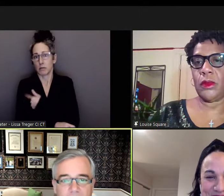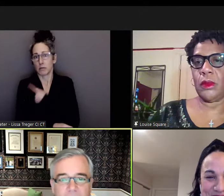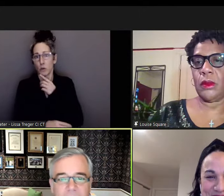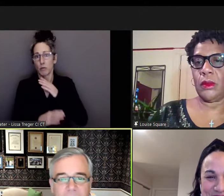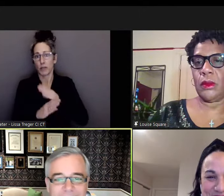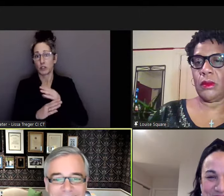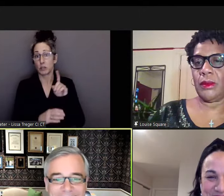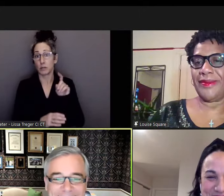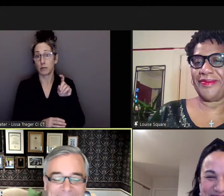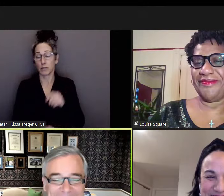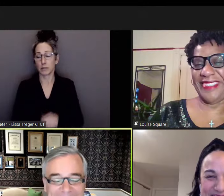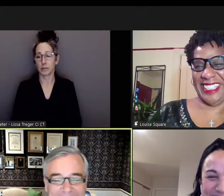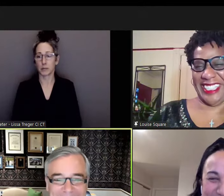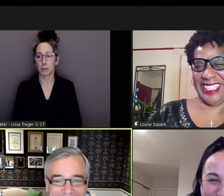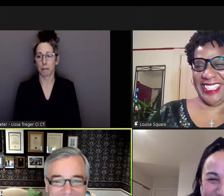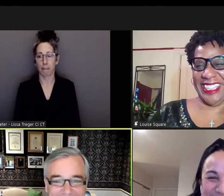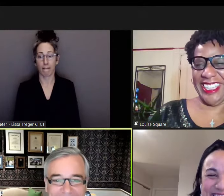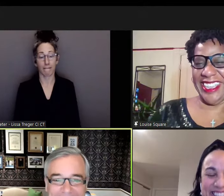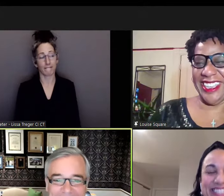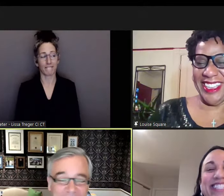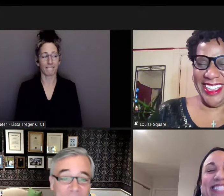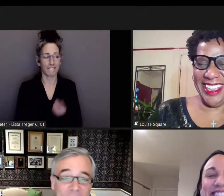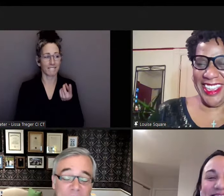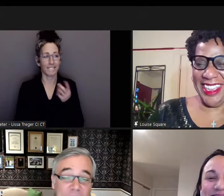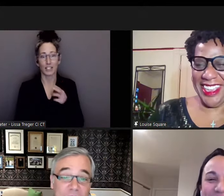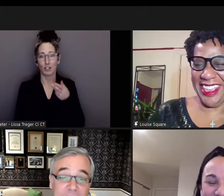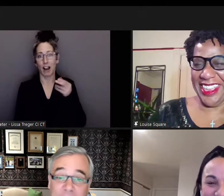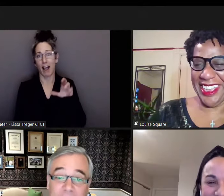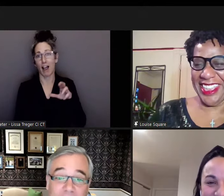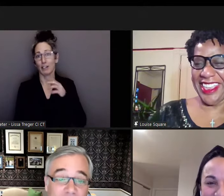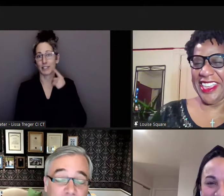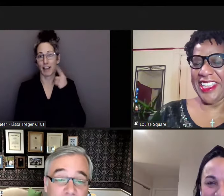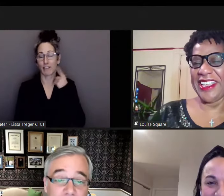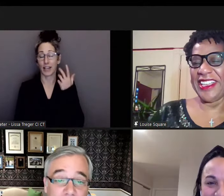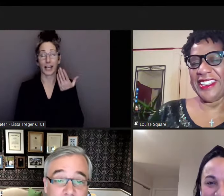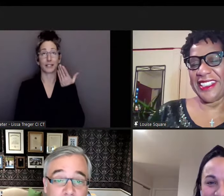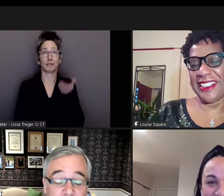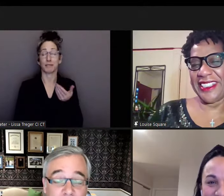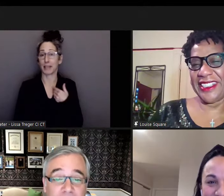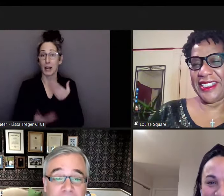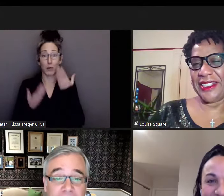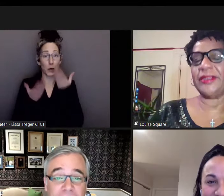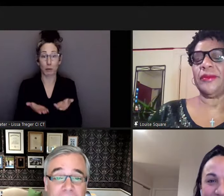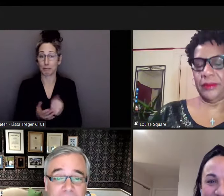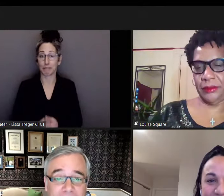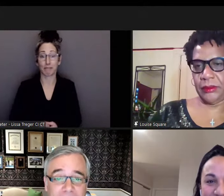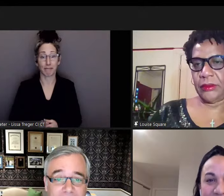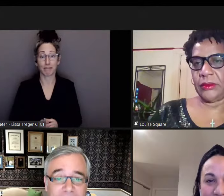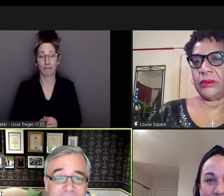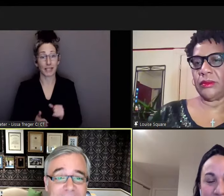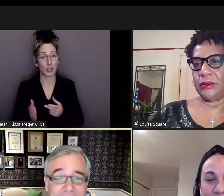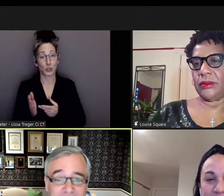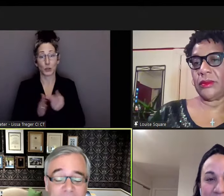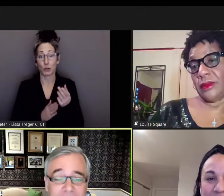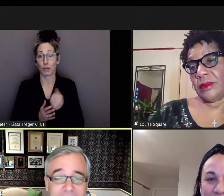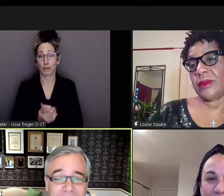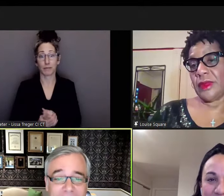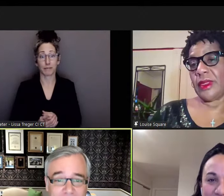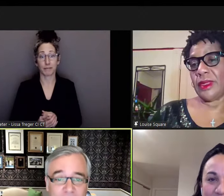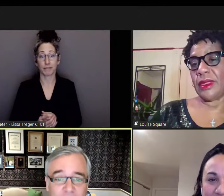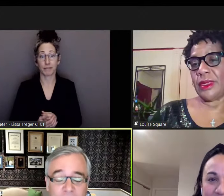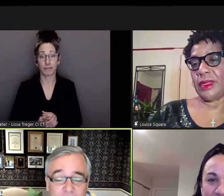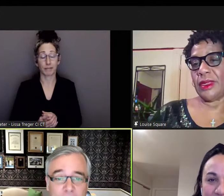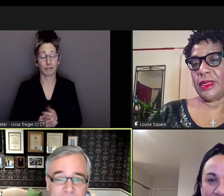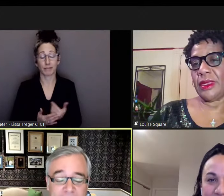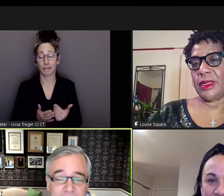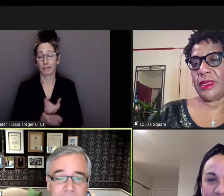I mean, I can start it out. So the honest truth is, I don't know. That's the honest truth. I